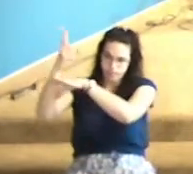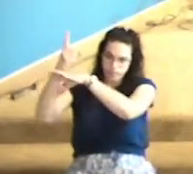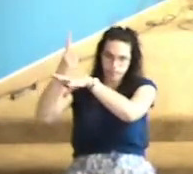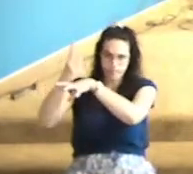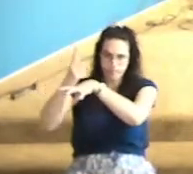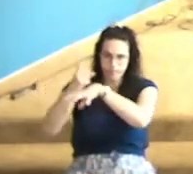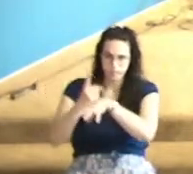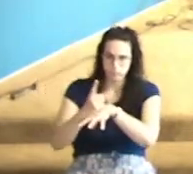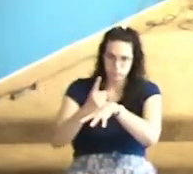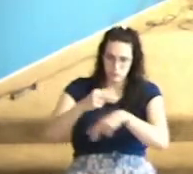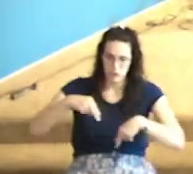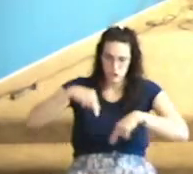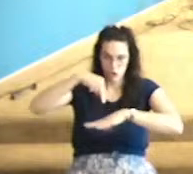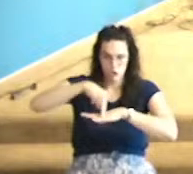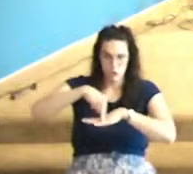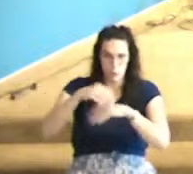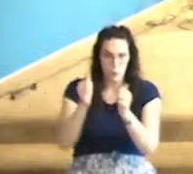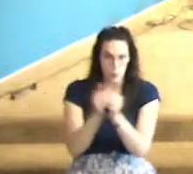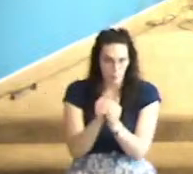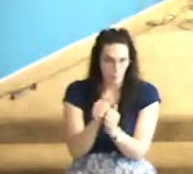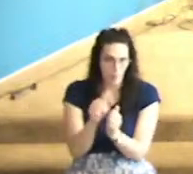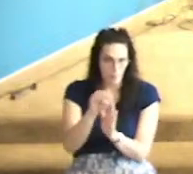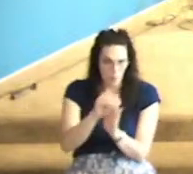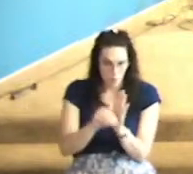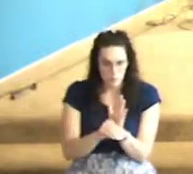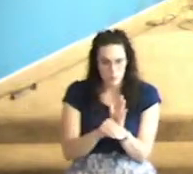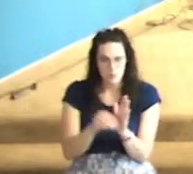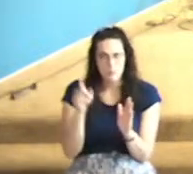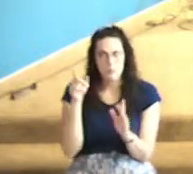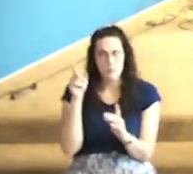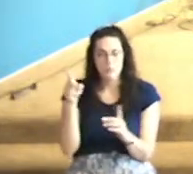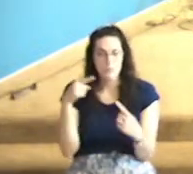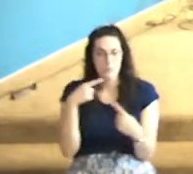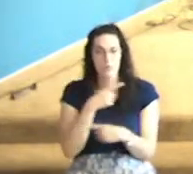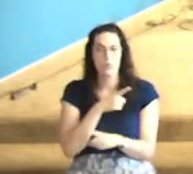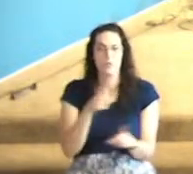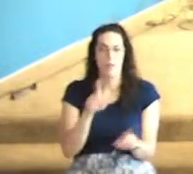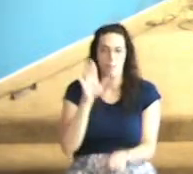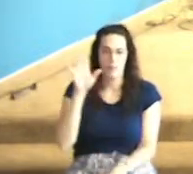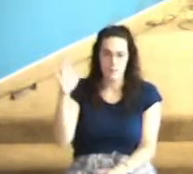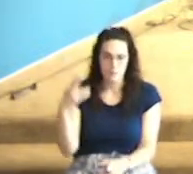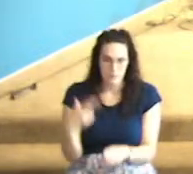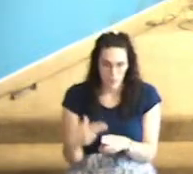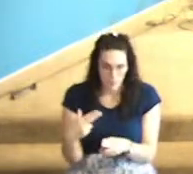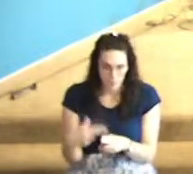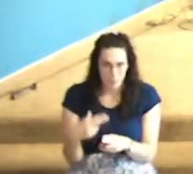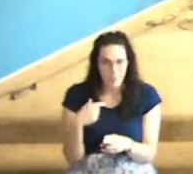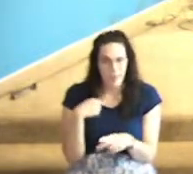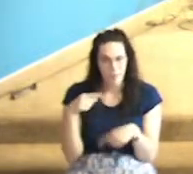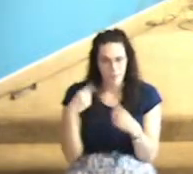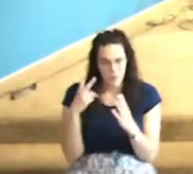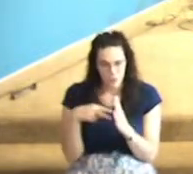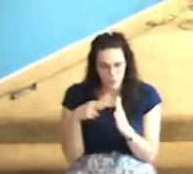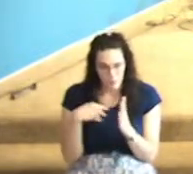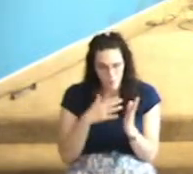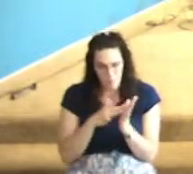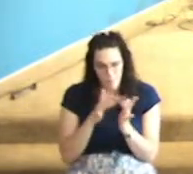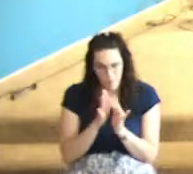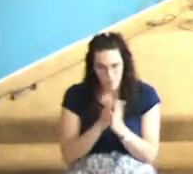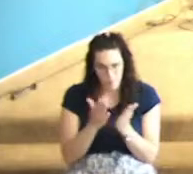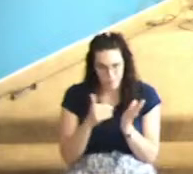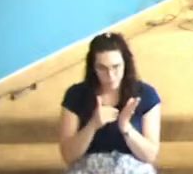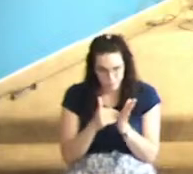him and proclaimed his name. I've been reading in my Bible a lot this